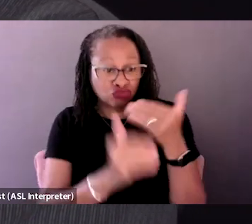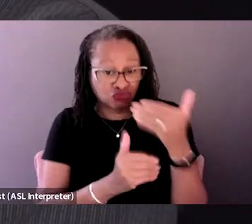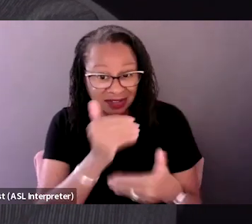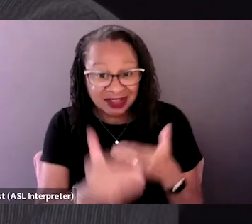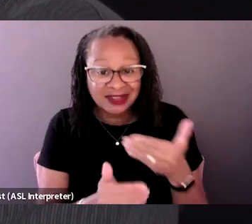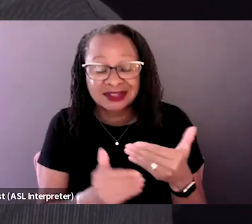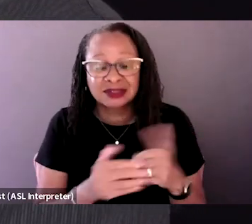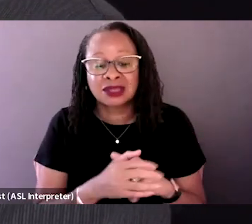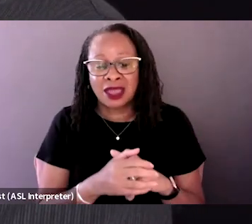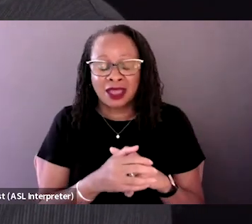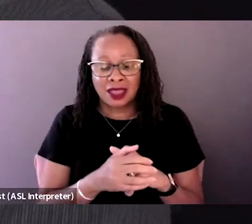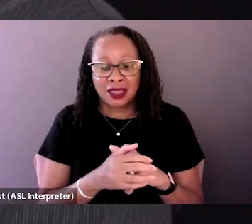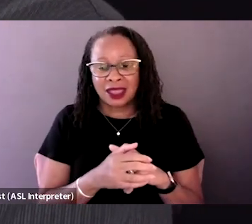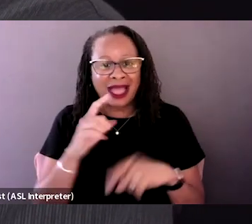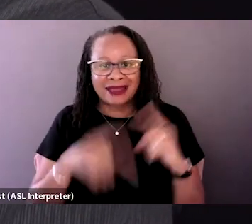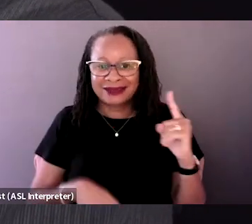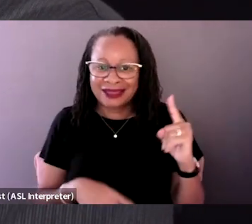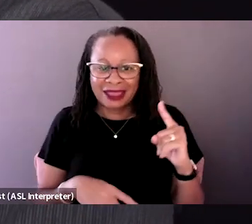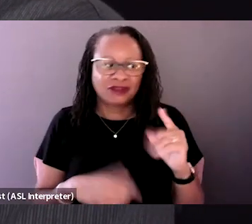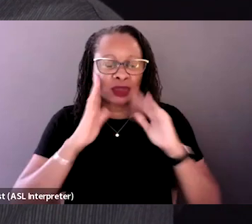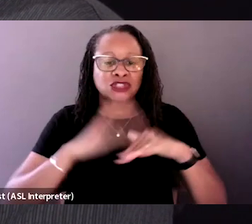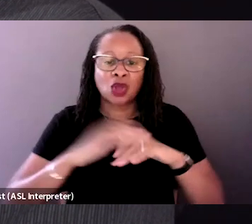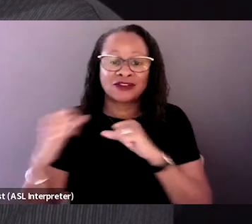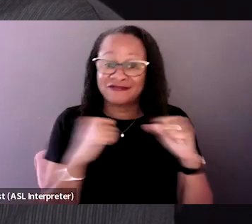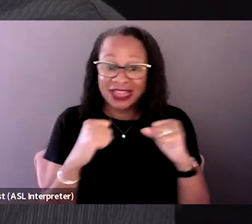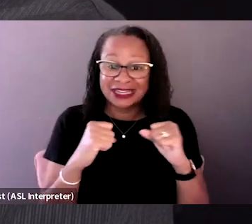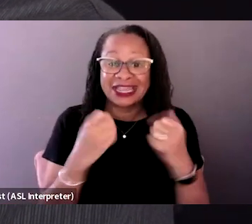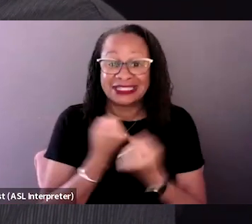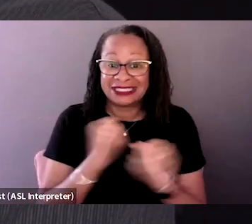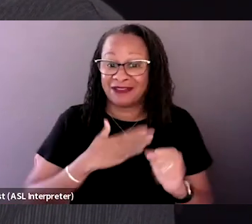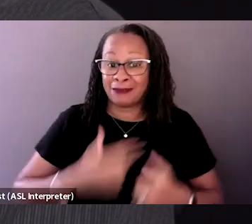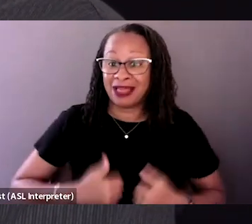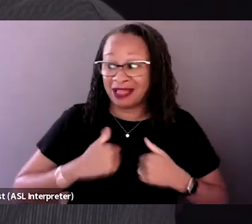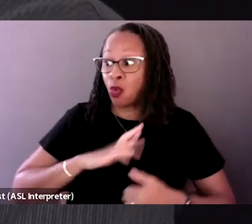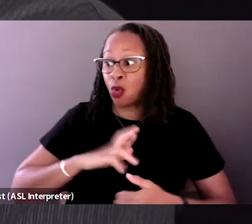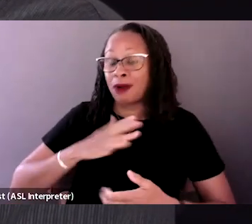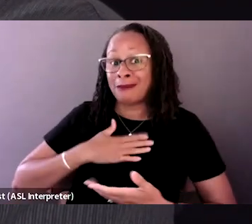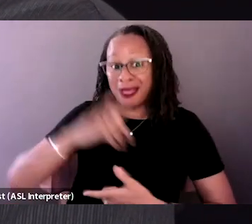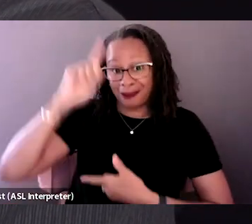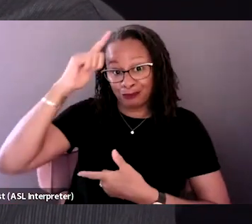filming process. I cannot fight normally. But